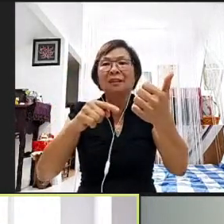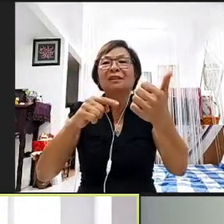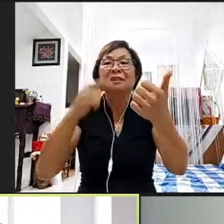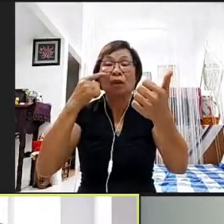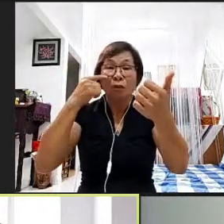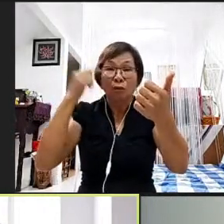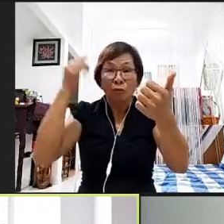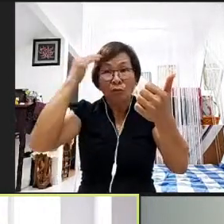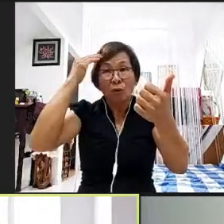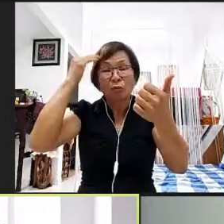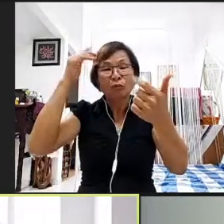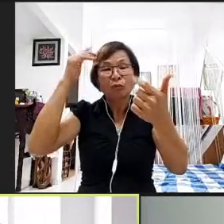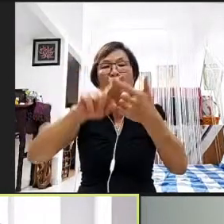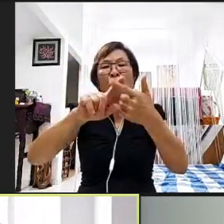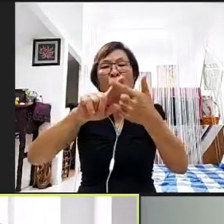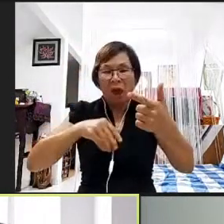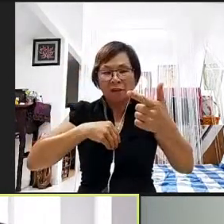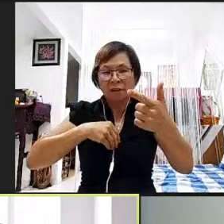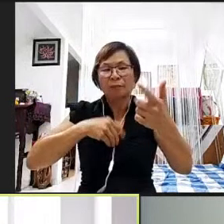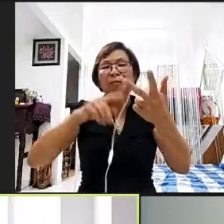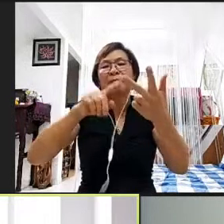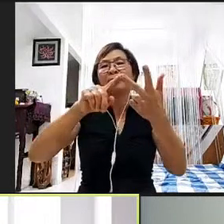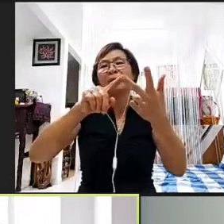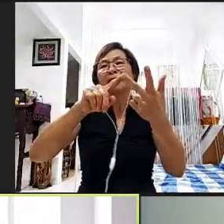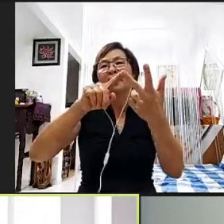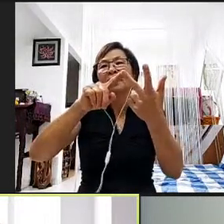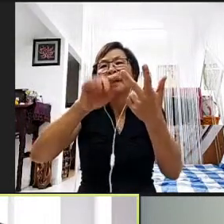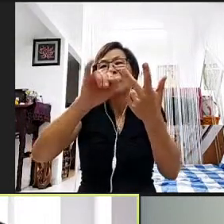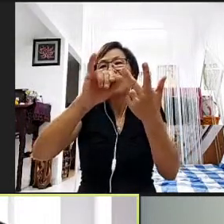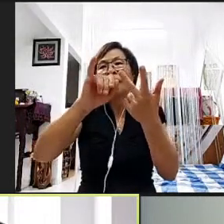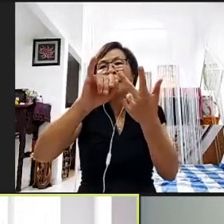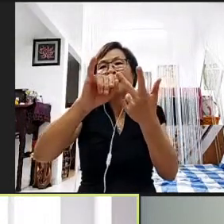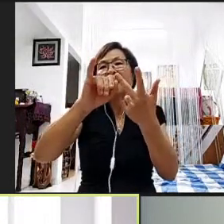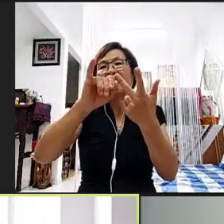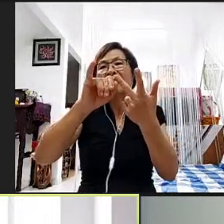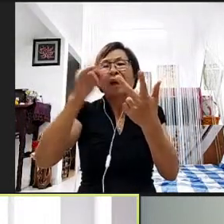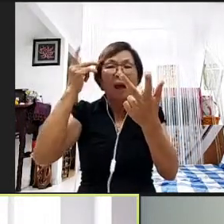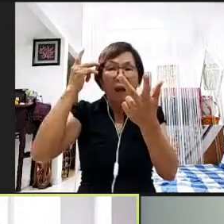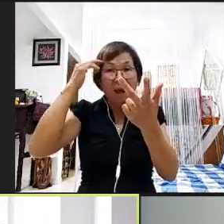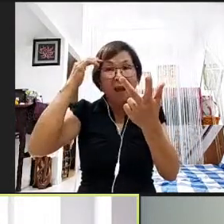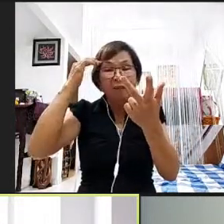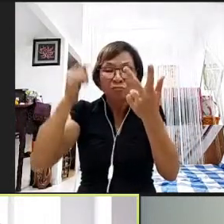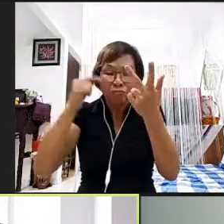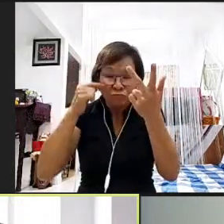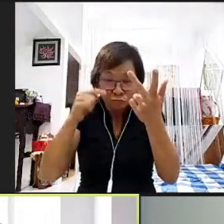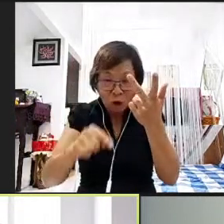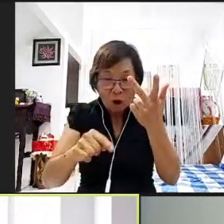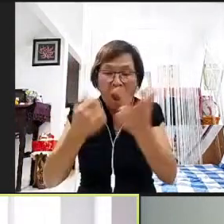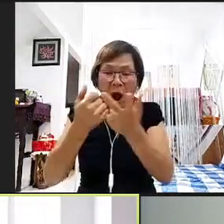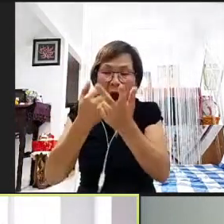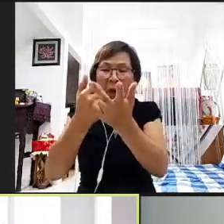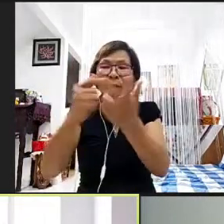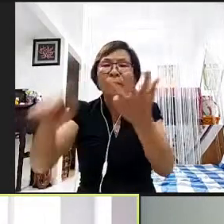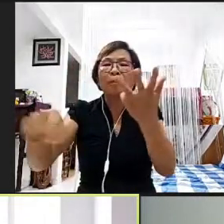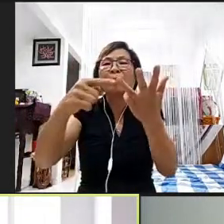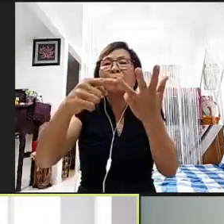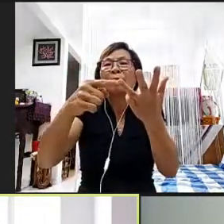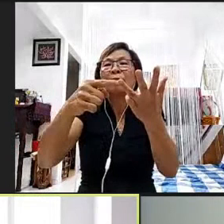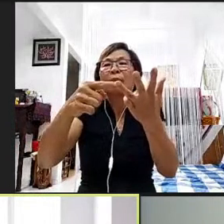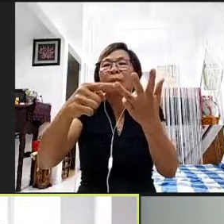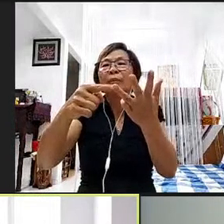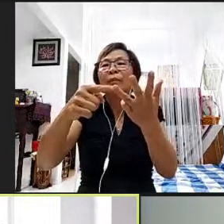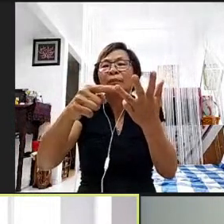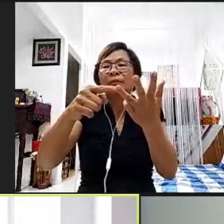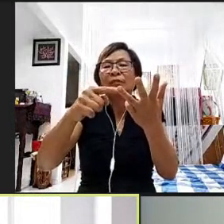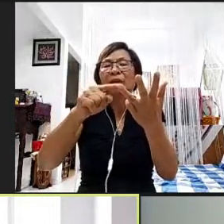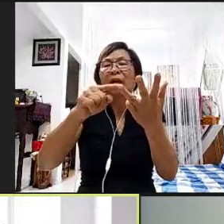for accepting the stress with kindness. I for identify help or resources. And N for remind ourselves you're